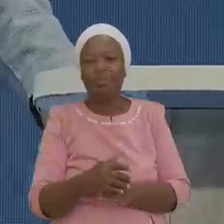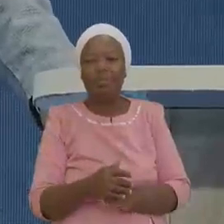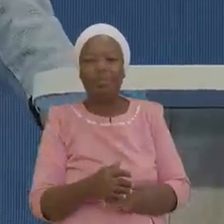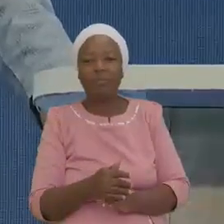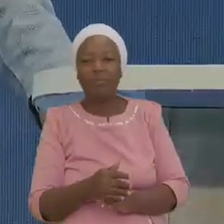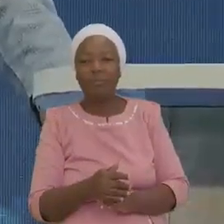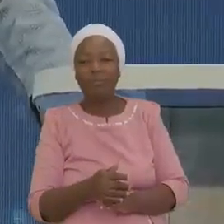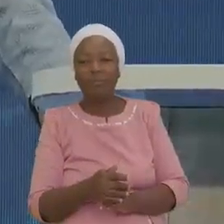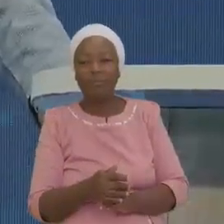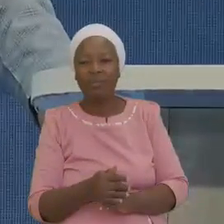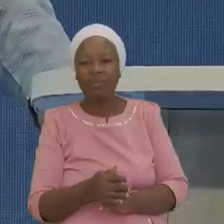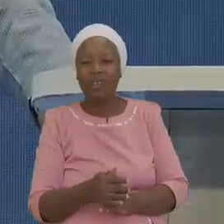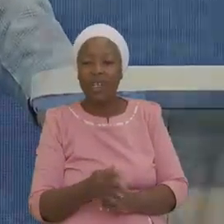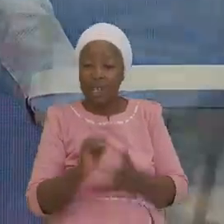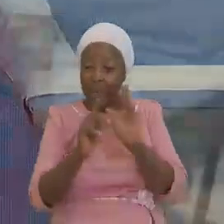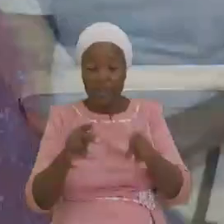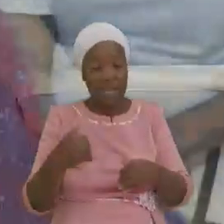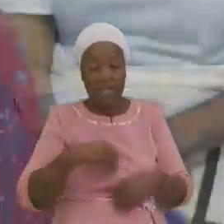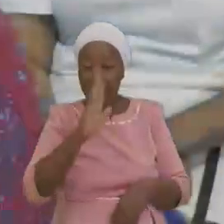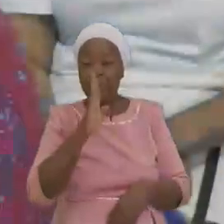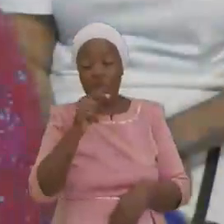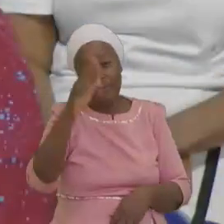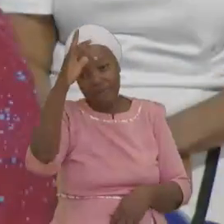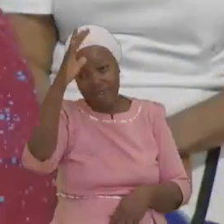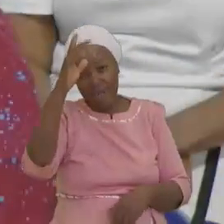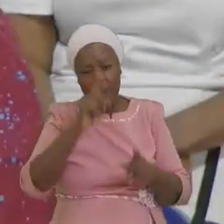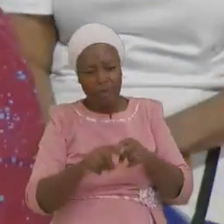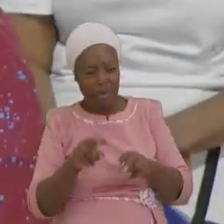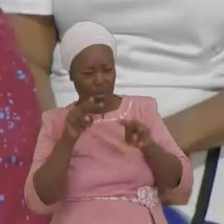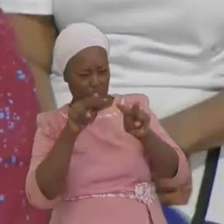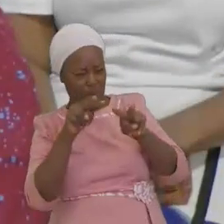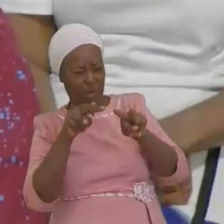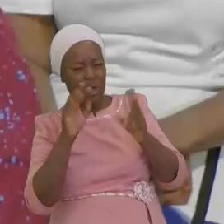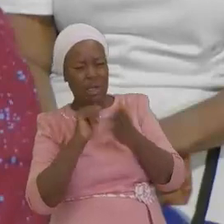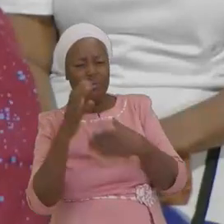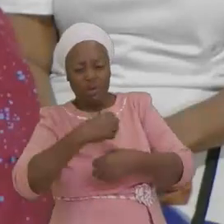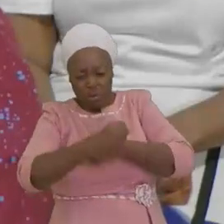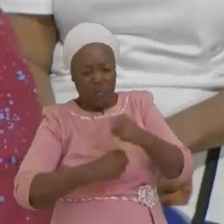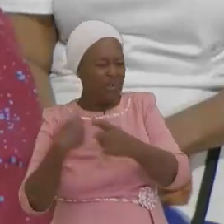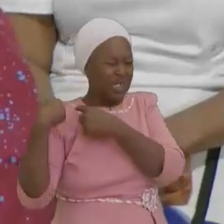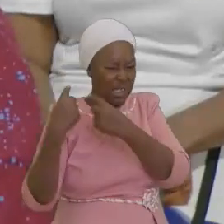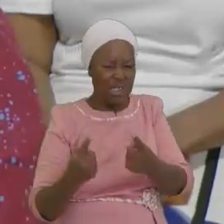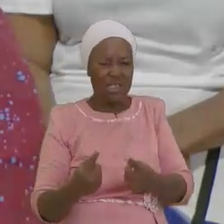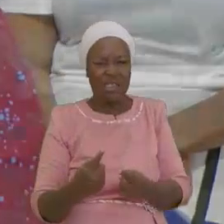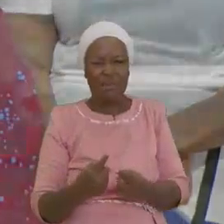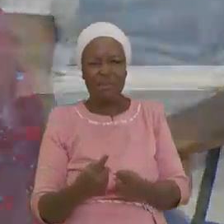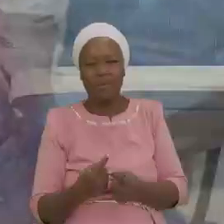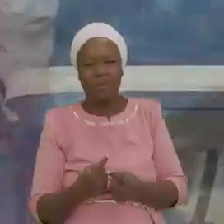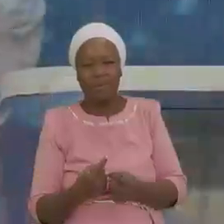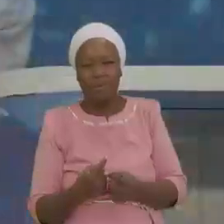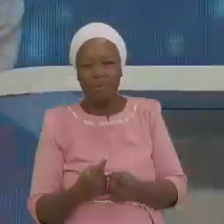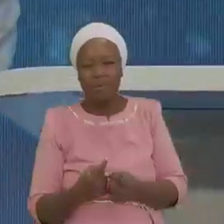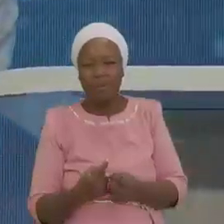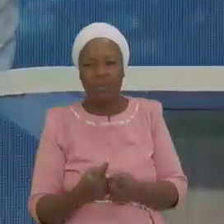He has not been your father, but he has been looking at you suffering up and down. You see, there